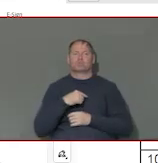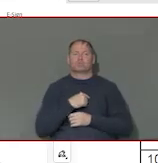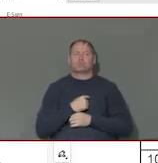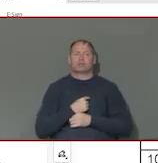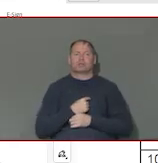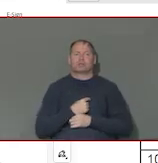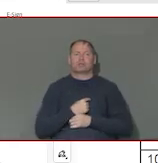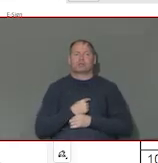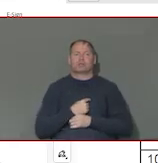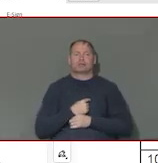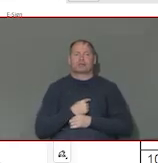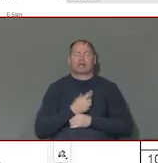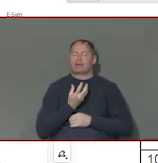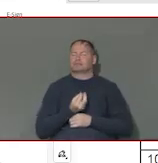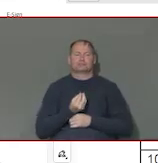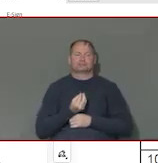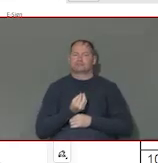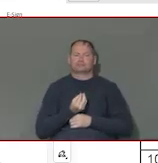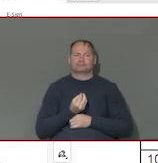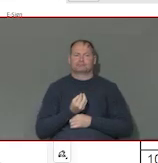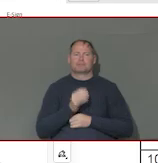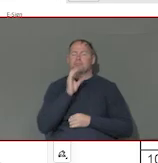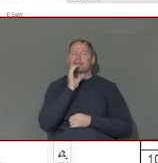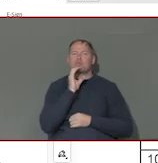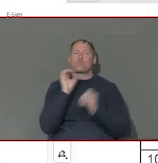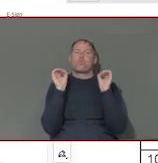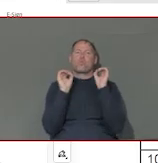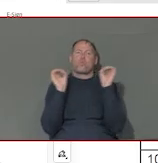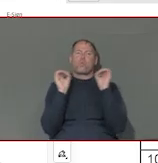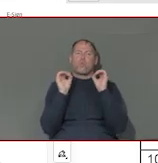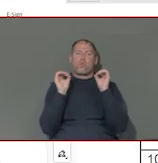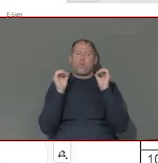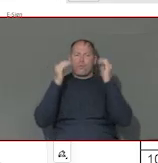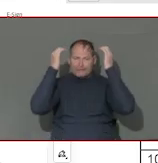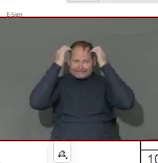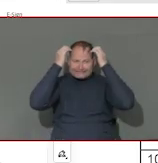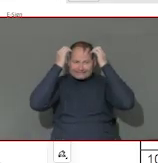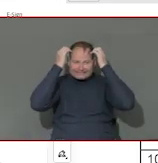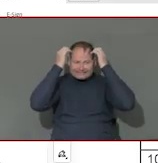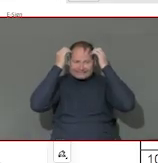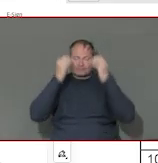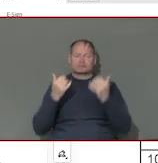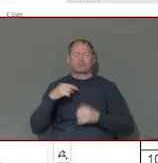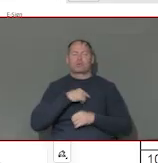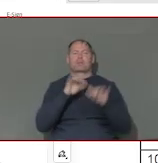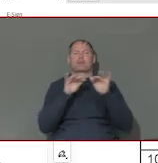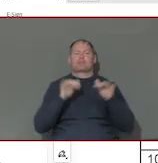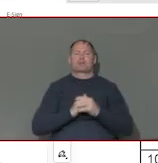have, so it must be no cranial ridges for us as modern